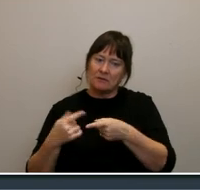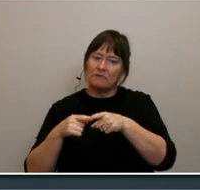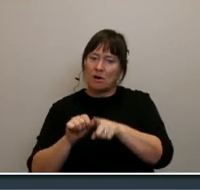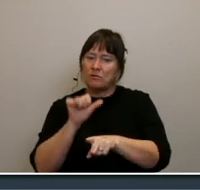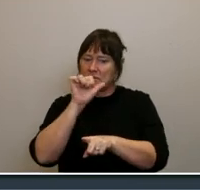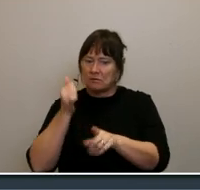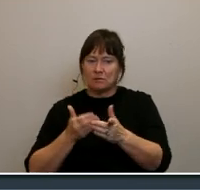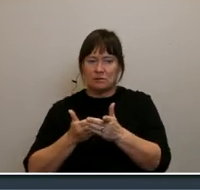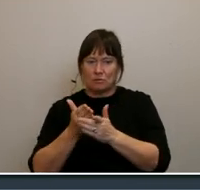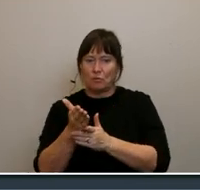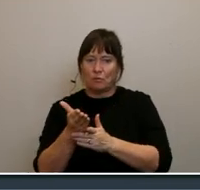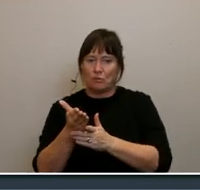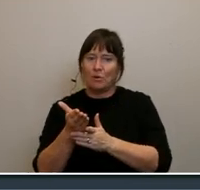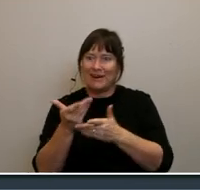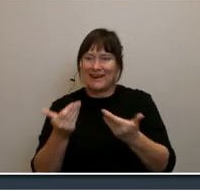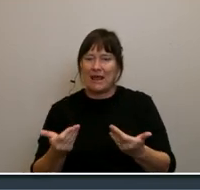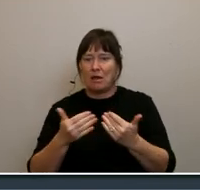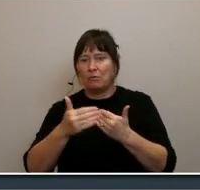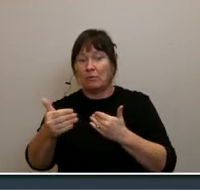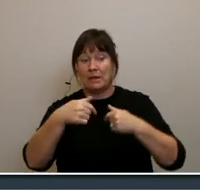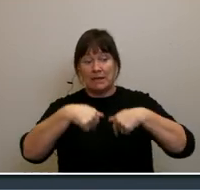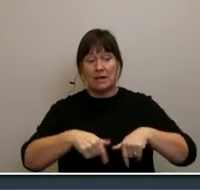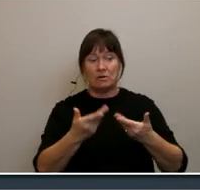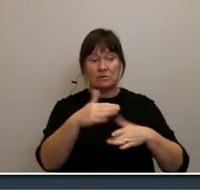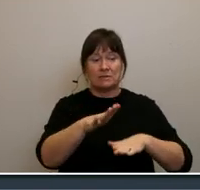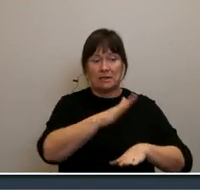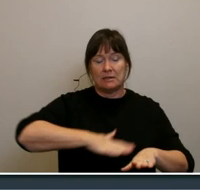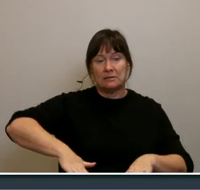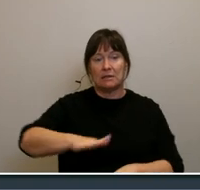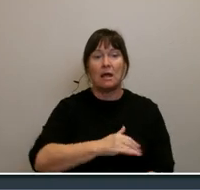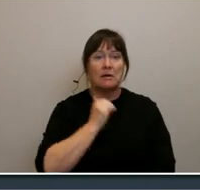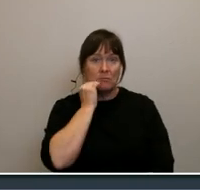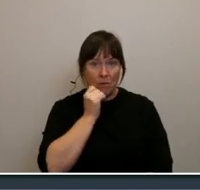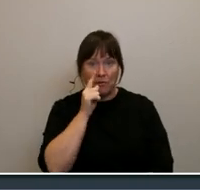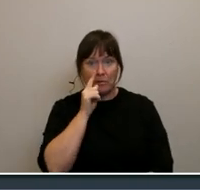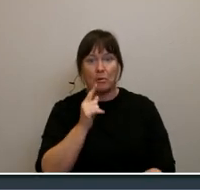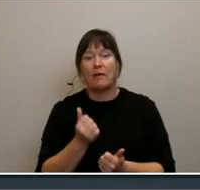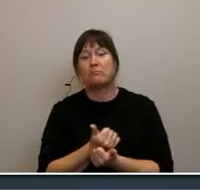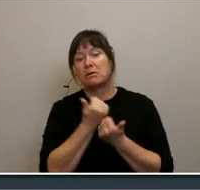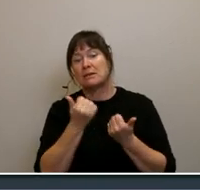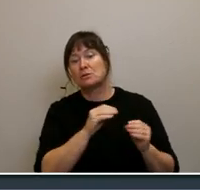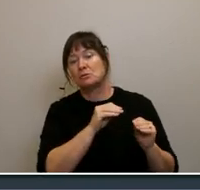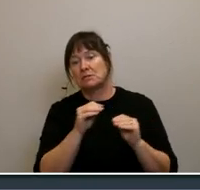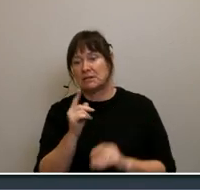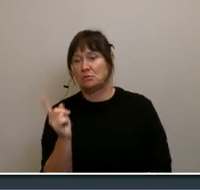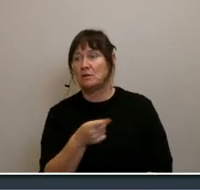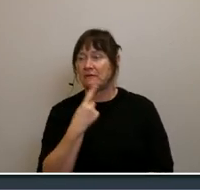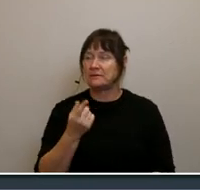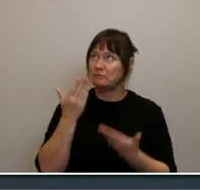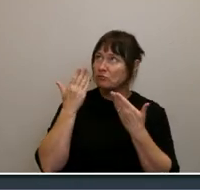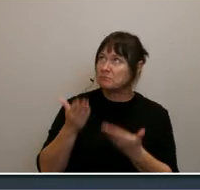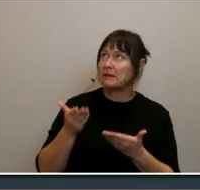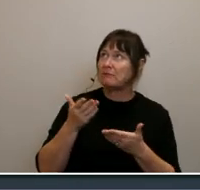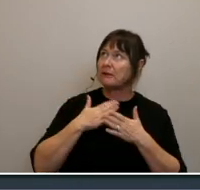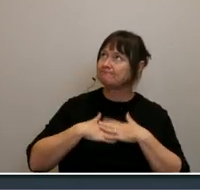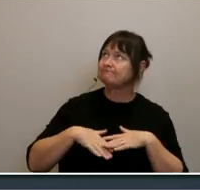in 2021. Here in Aotearoa, tangata whenua have much to teach those of us who are humble and respectful enough